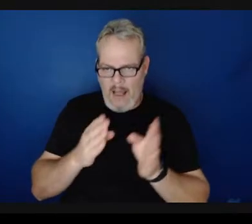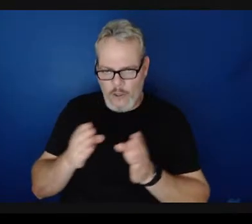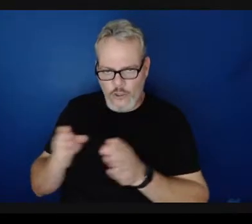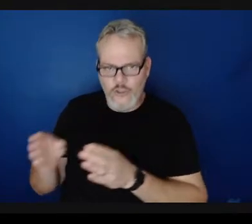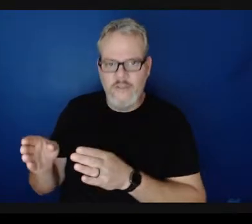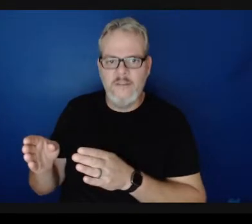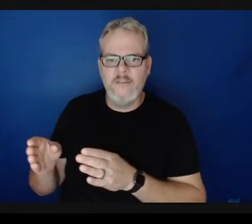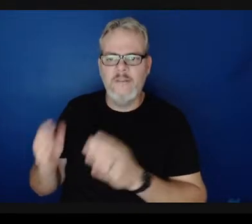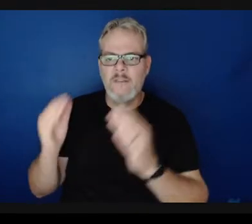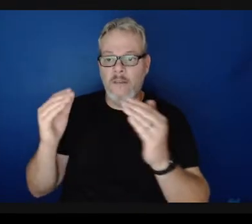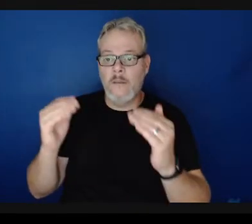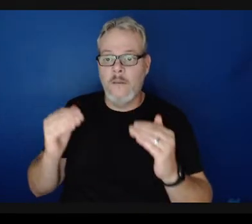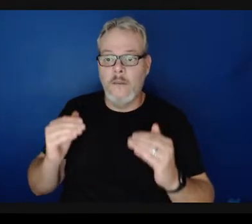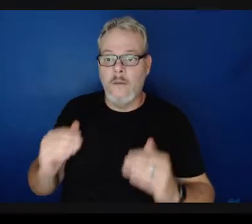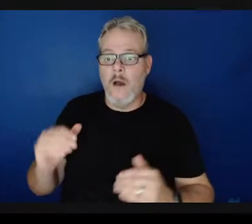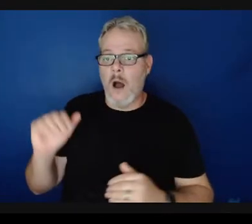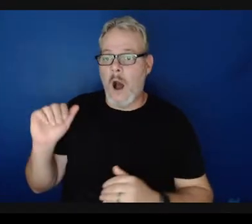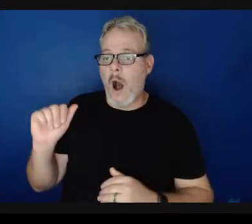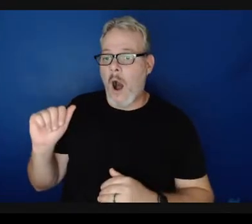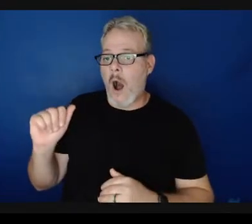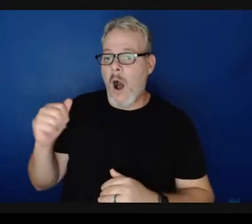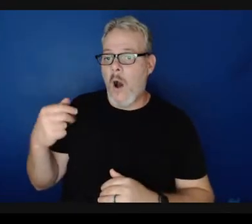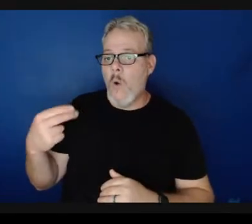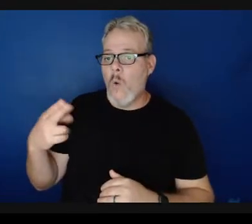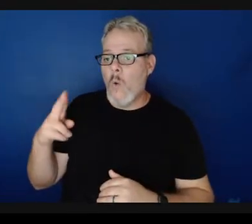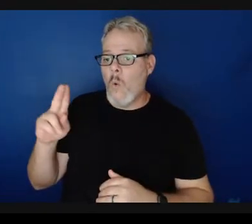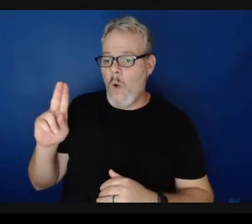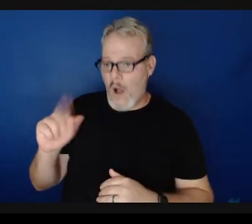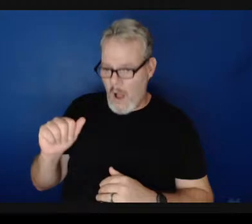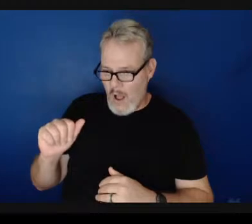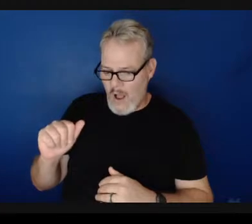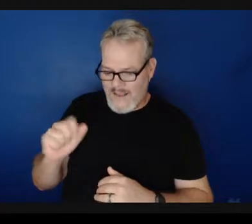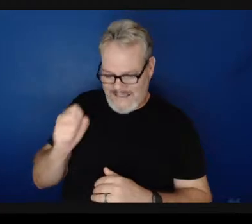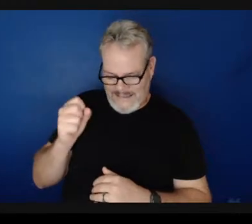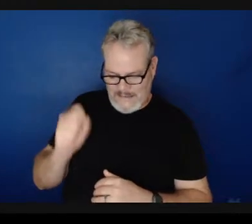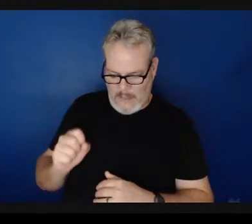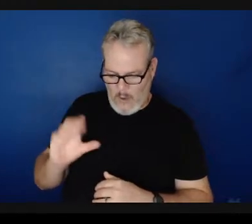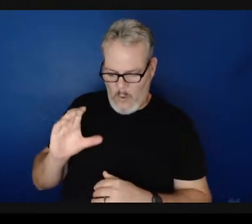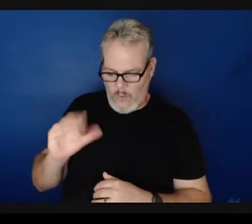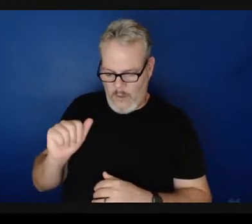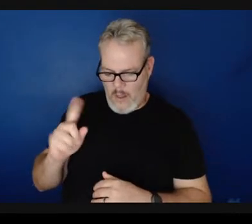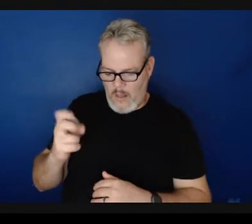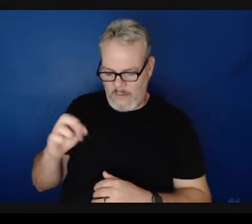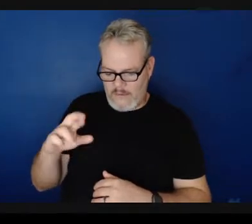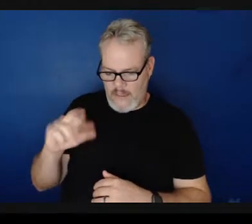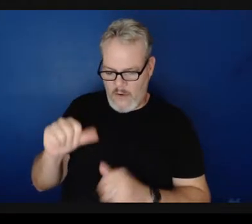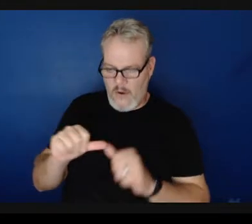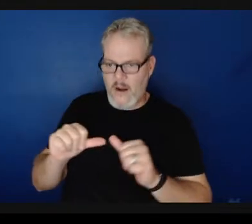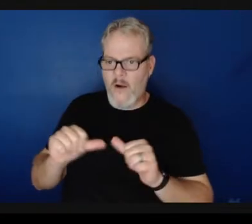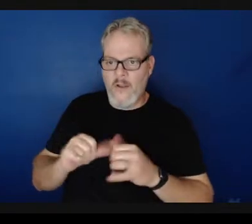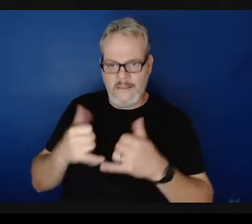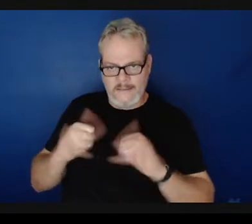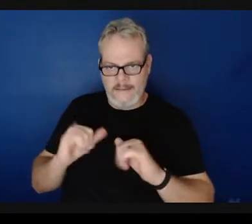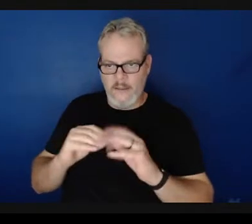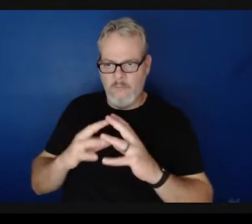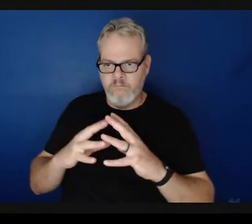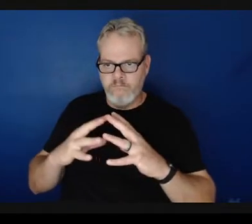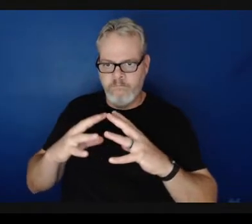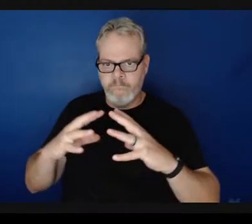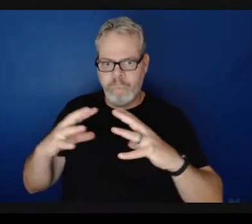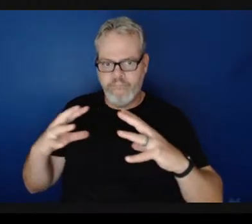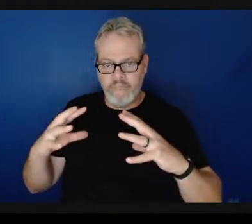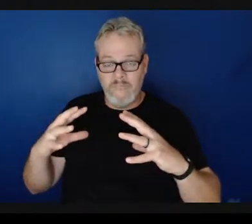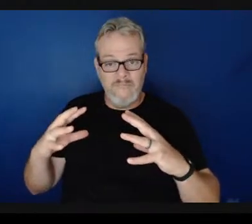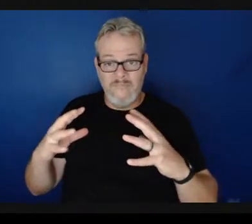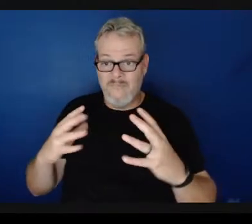And Ahua just south of the summit, the South Caldera area still rising as it was before. And otherwise,